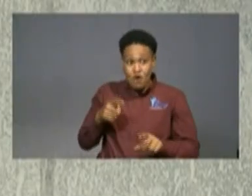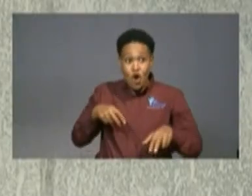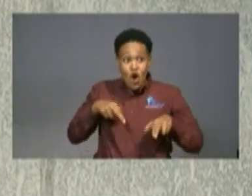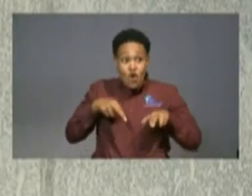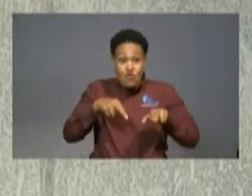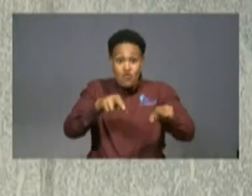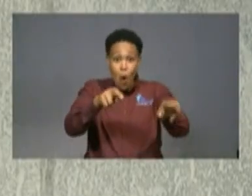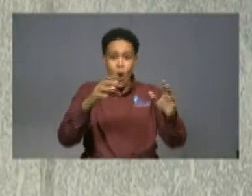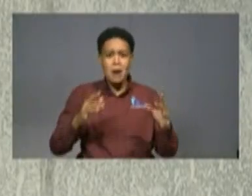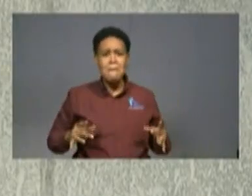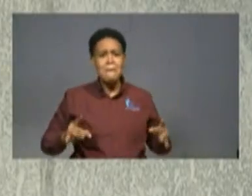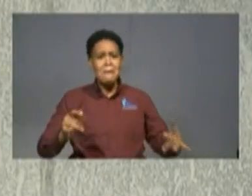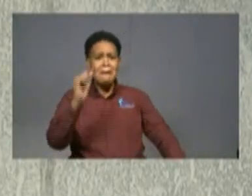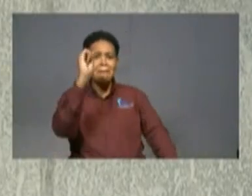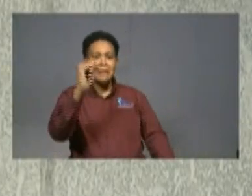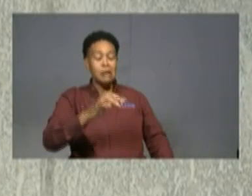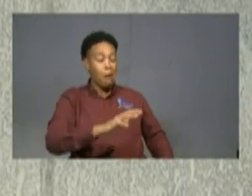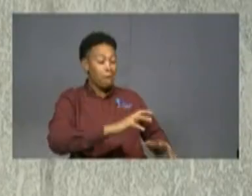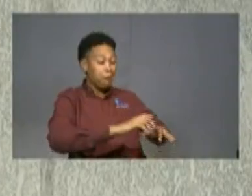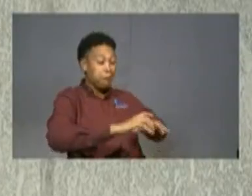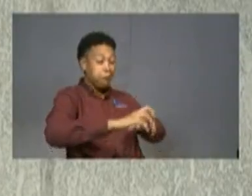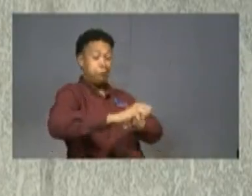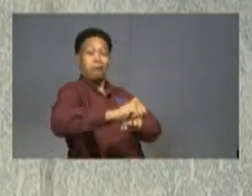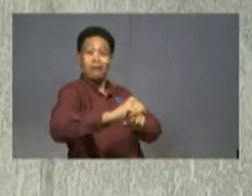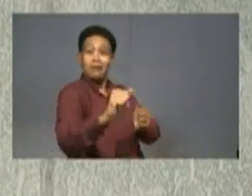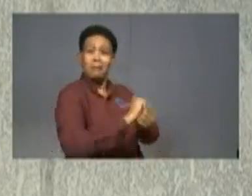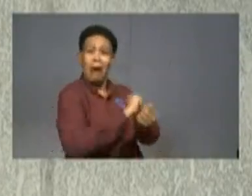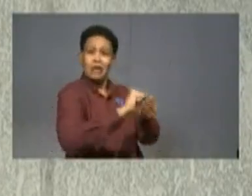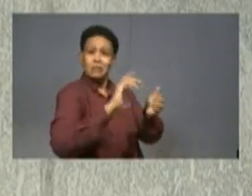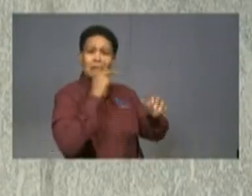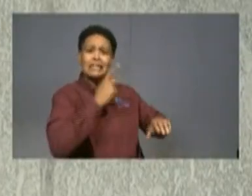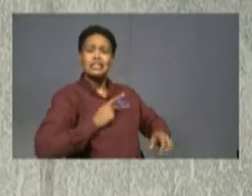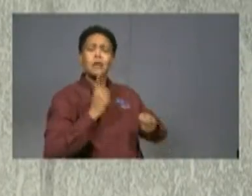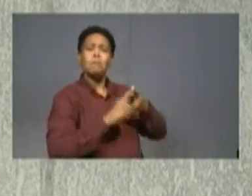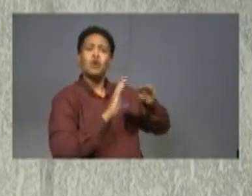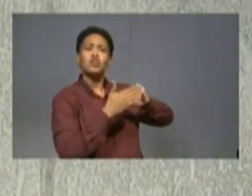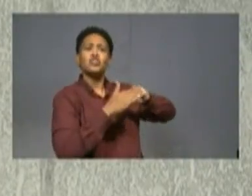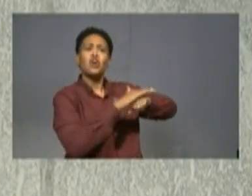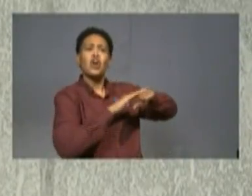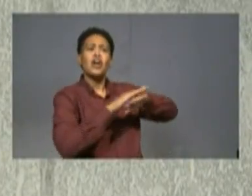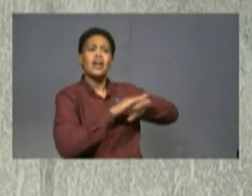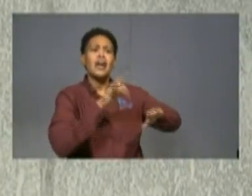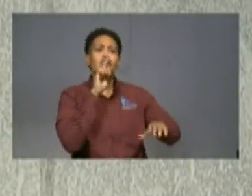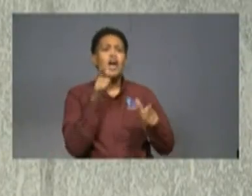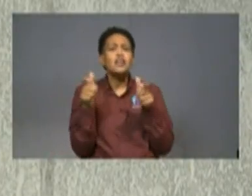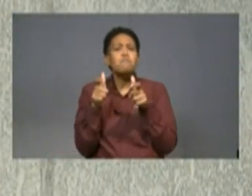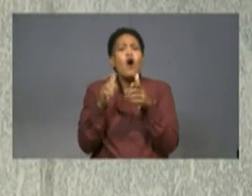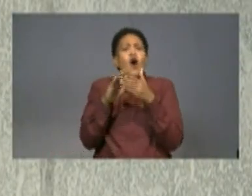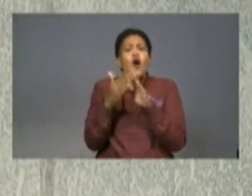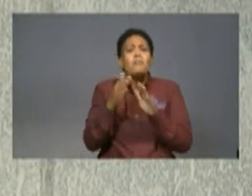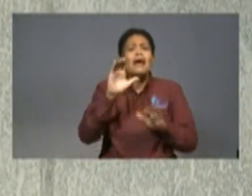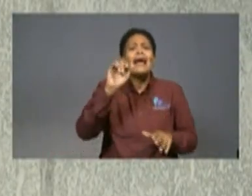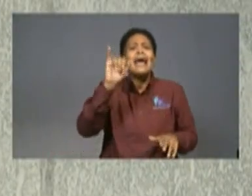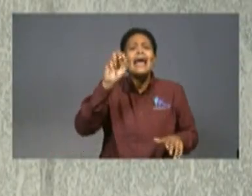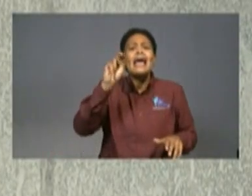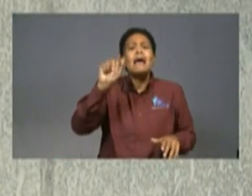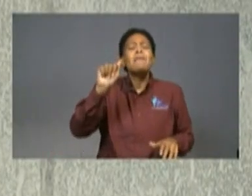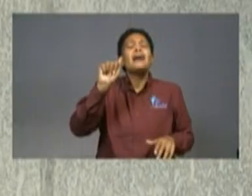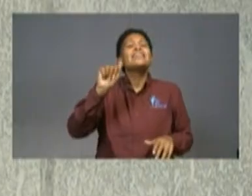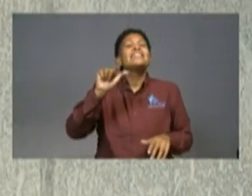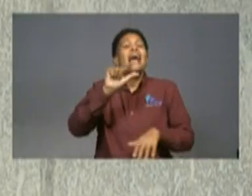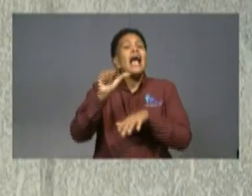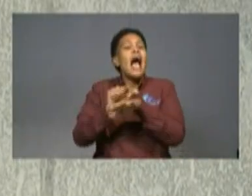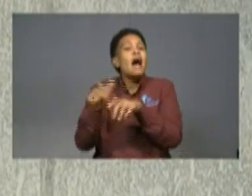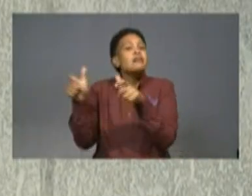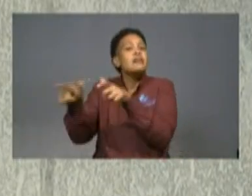right here in Kingston, let alone across the island. Let's take, for example, a quaint community called Caymanas Garden Site A, where